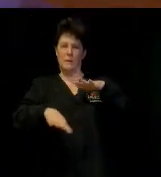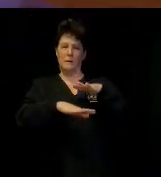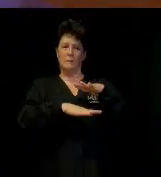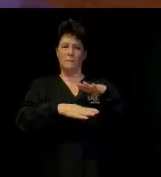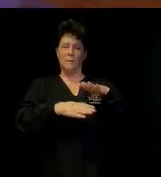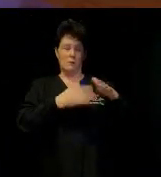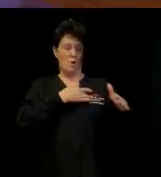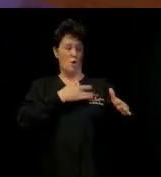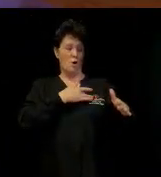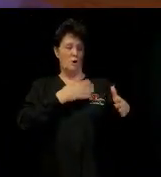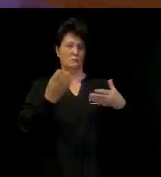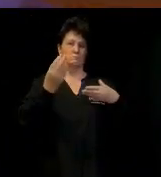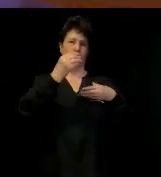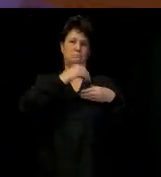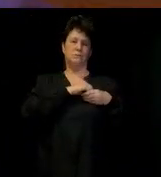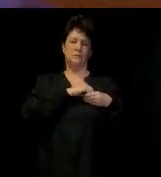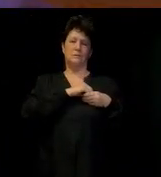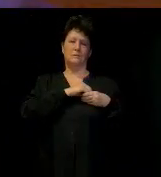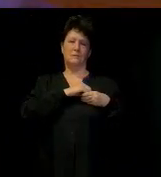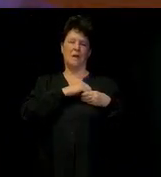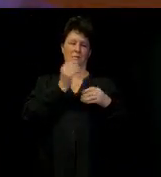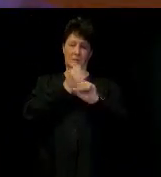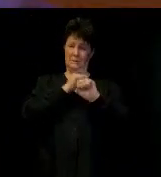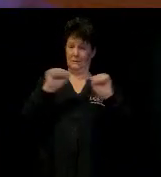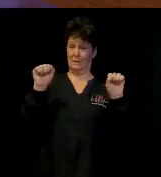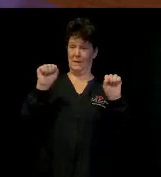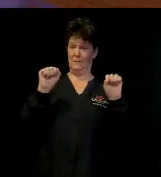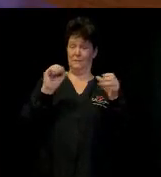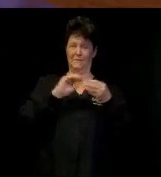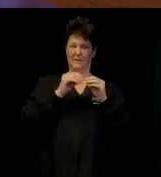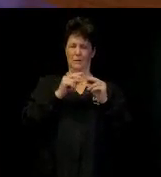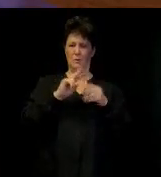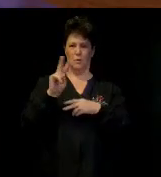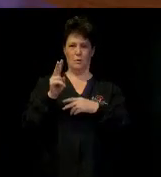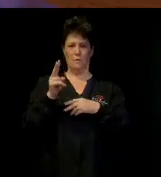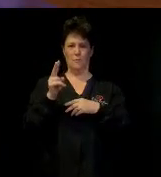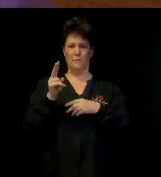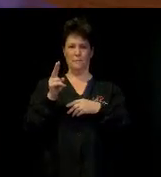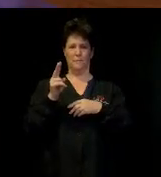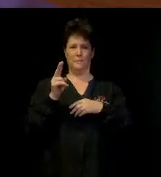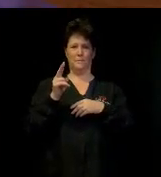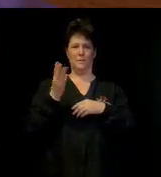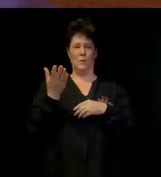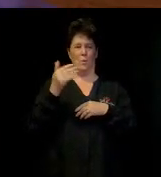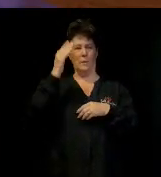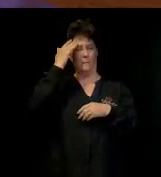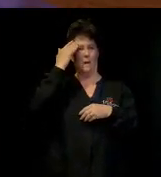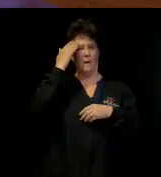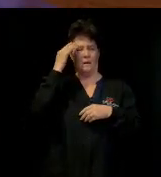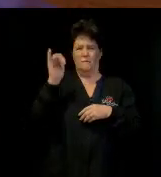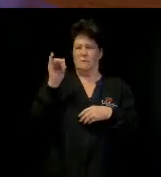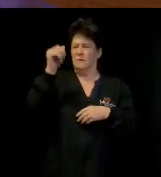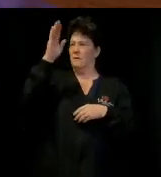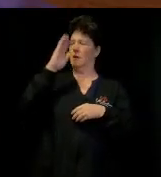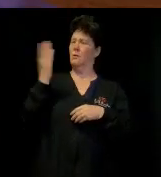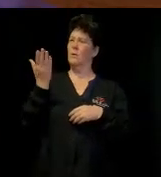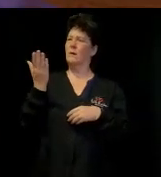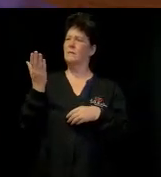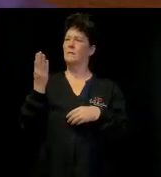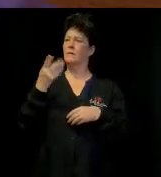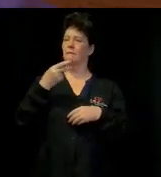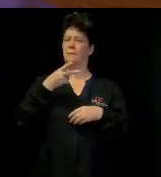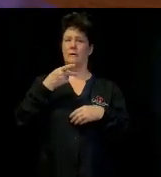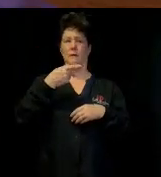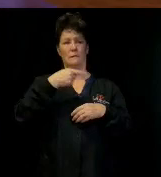heart of God when I got born again. Number two, we're going to, what's the mind of God? Go to Philippians chapter